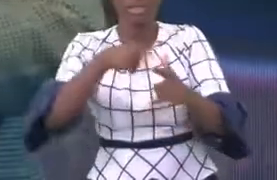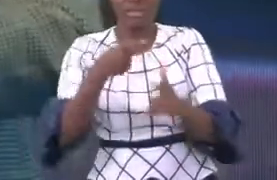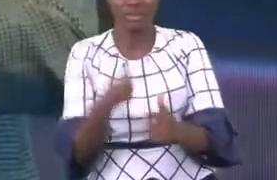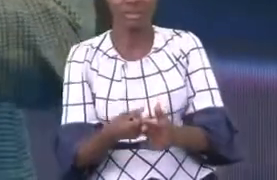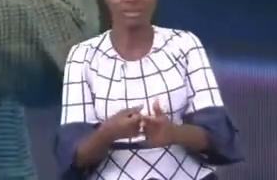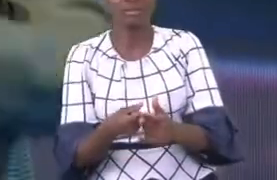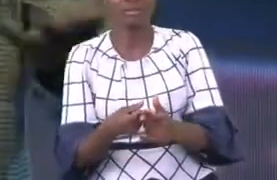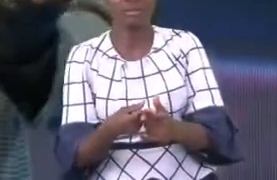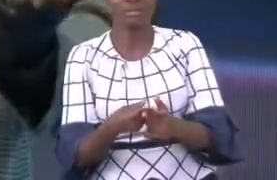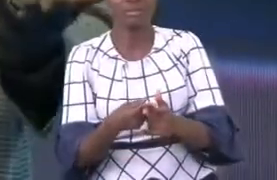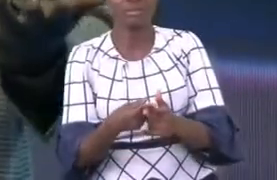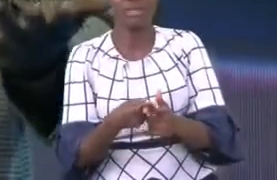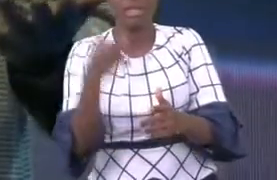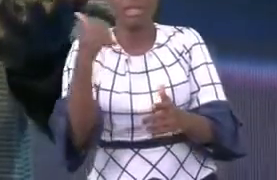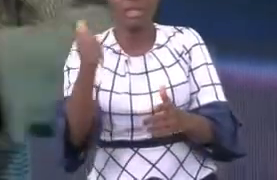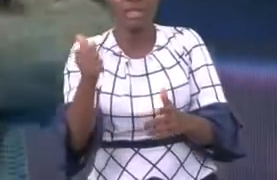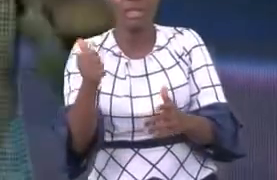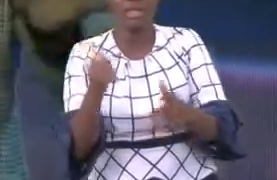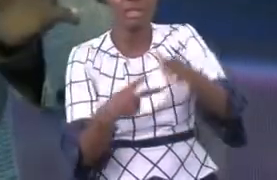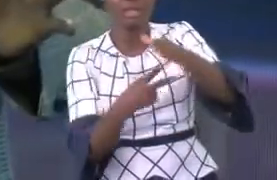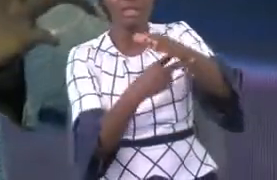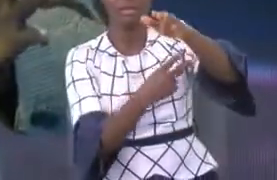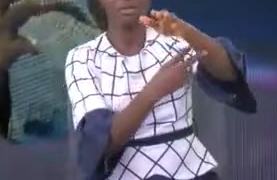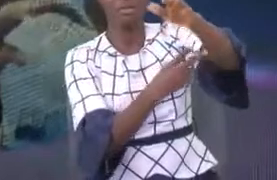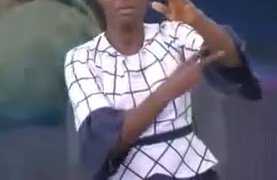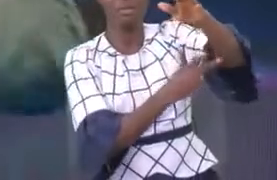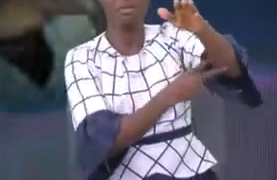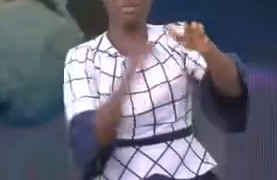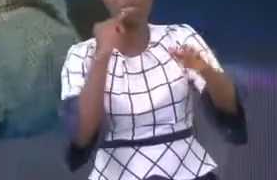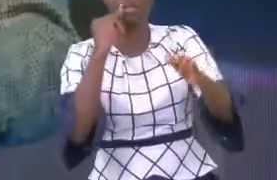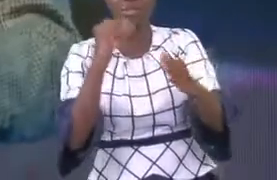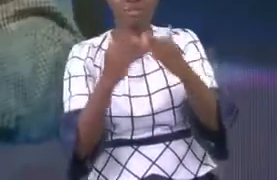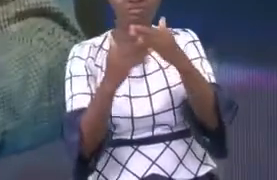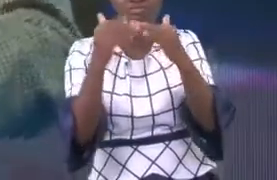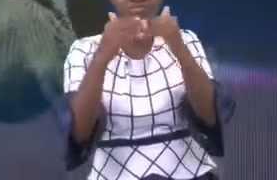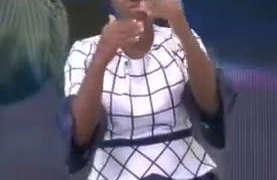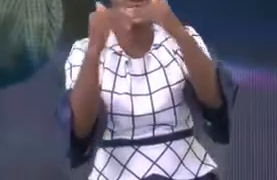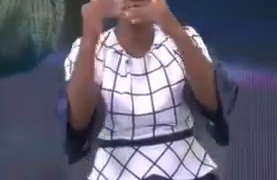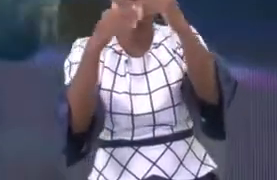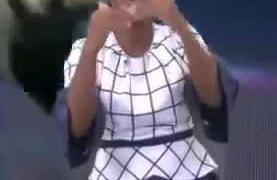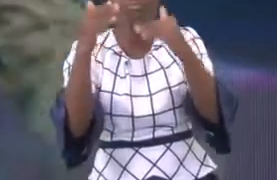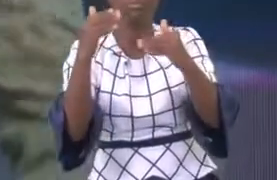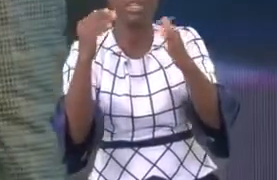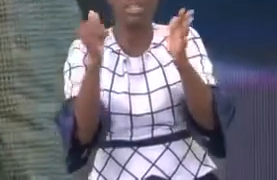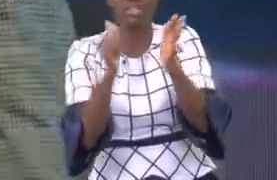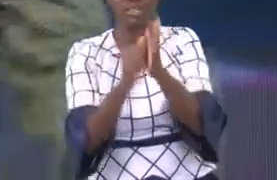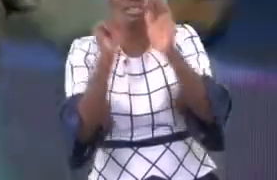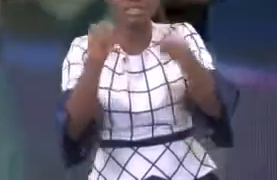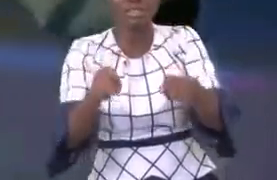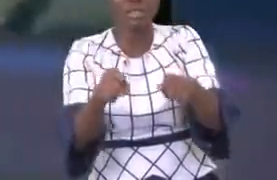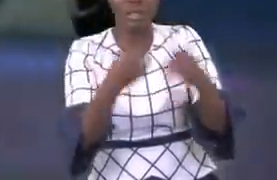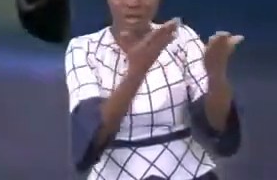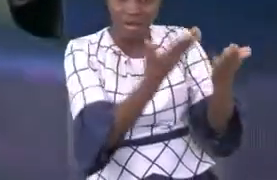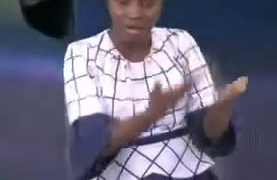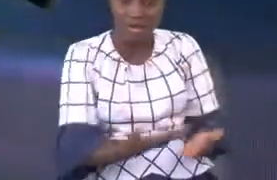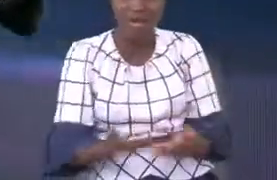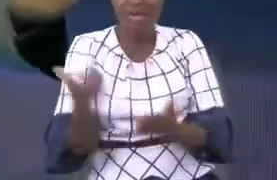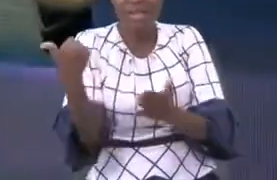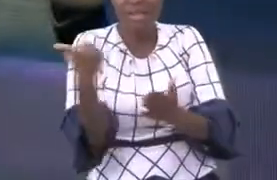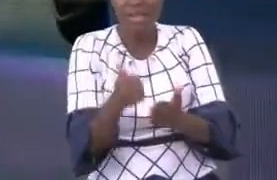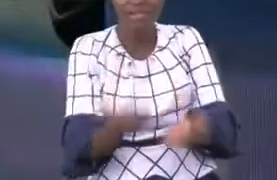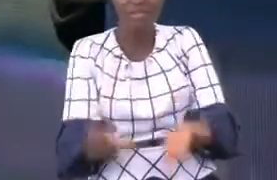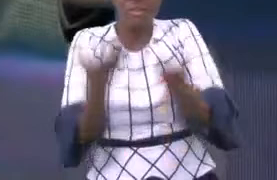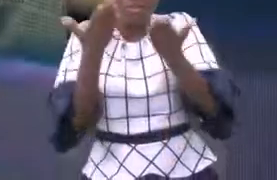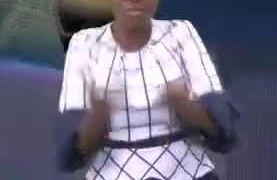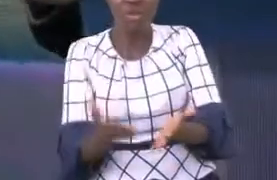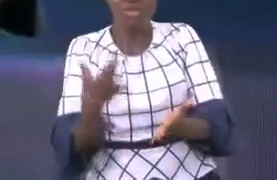that will take any weight, any vehicle, any lorry, and any pedestrian. And so